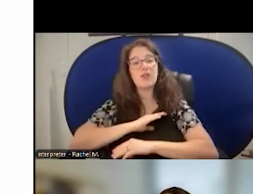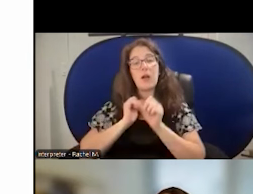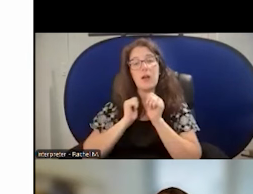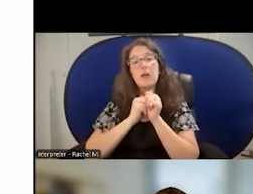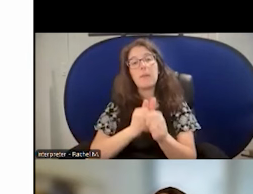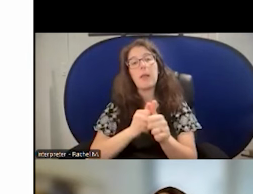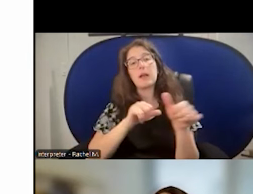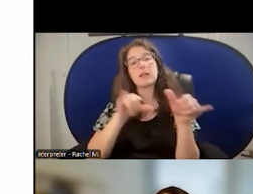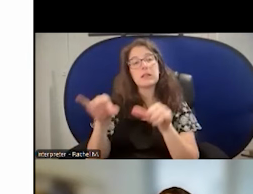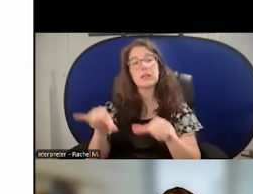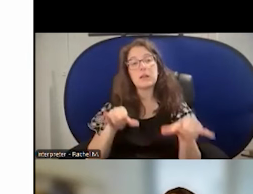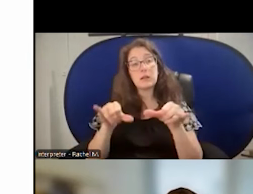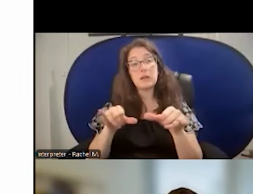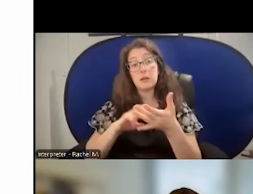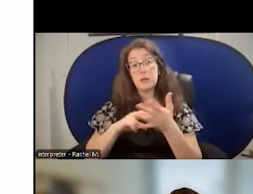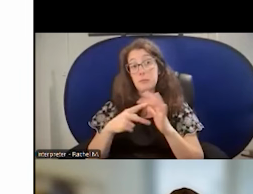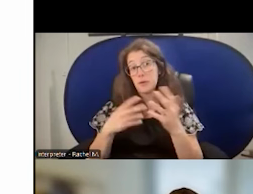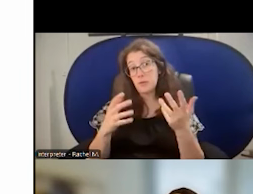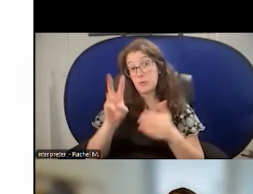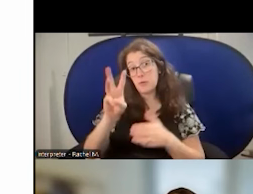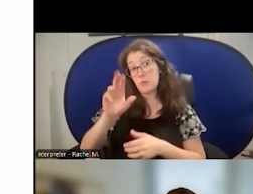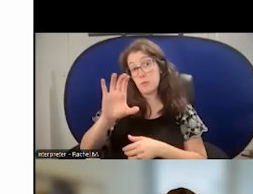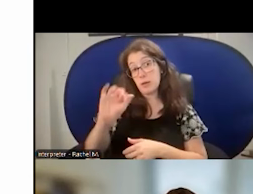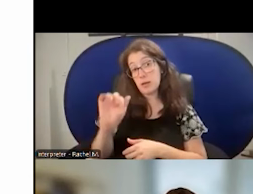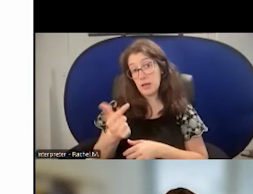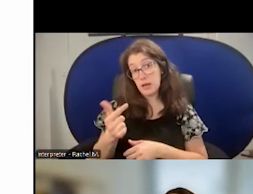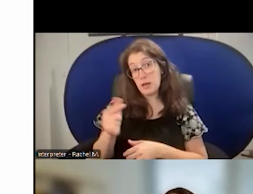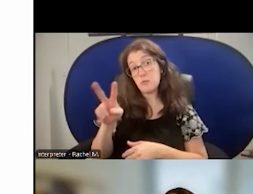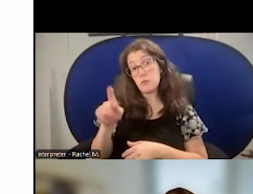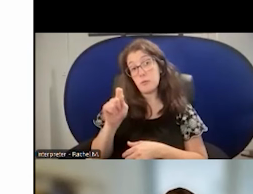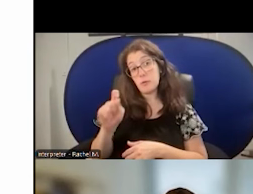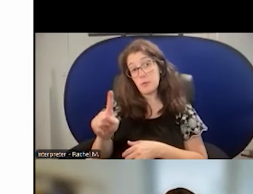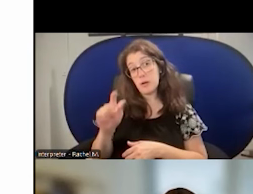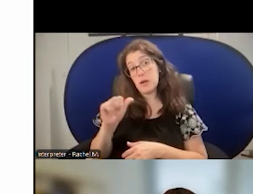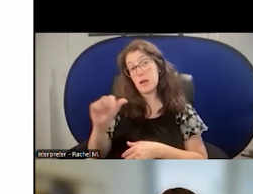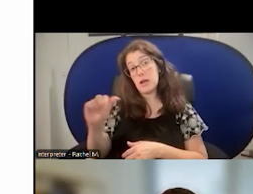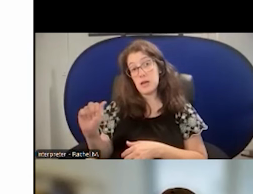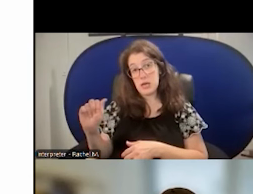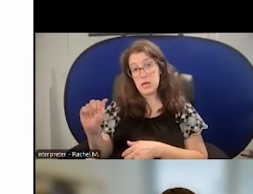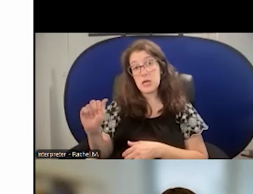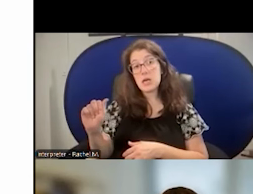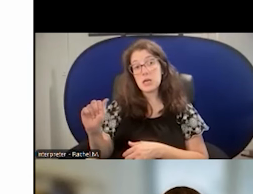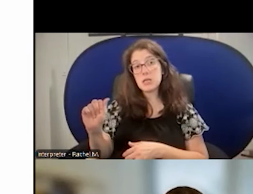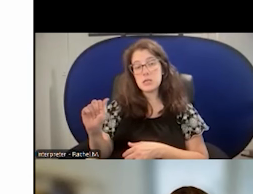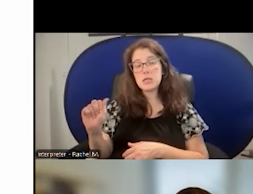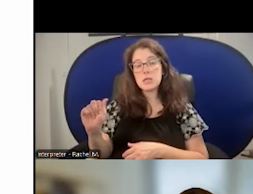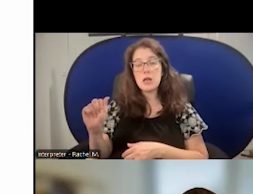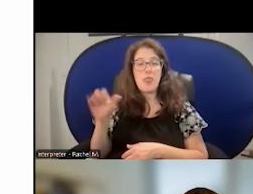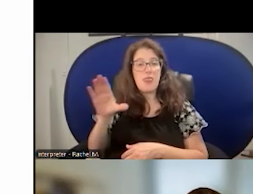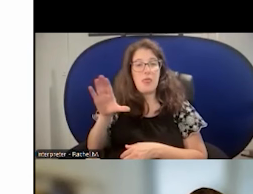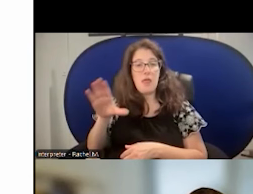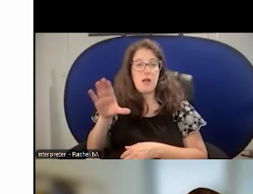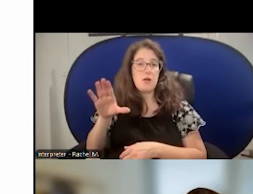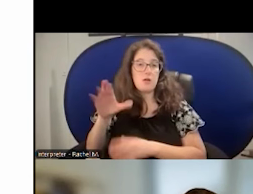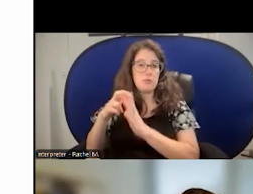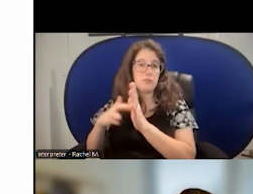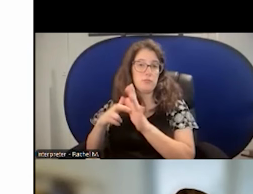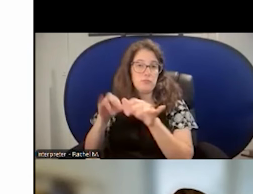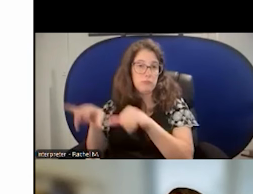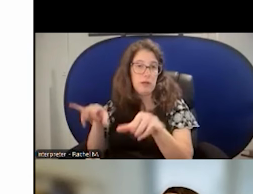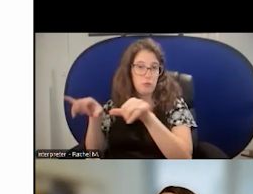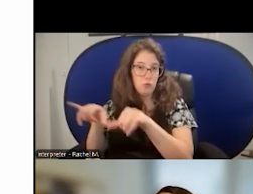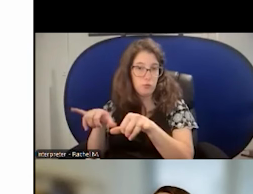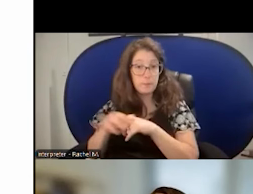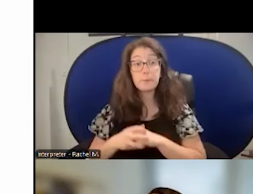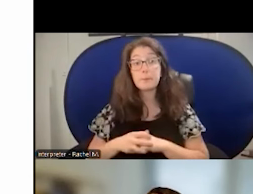defined as meeting WCAG 2.1 AA standards. So whenever you